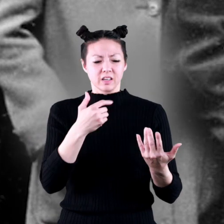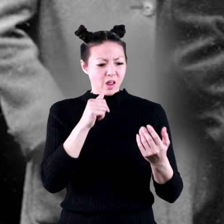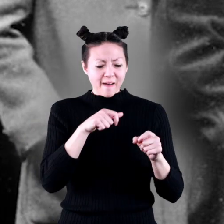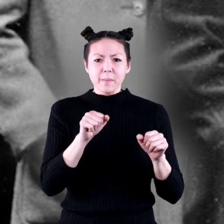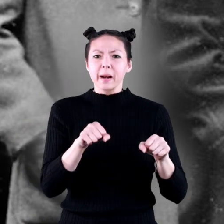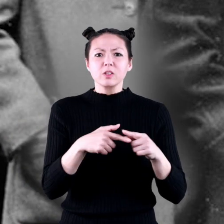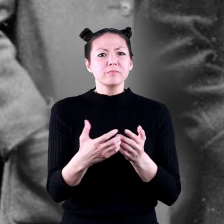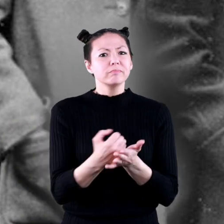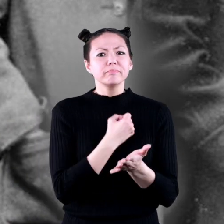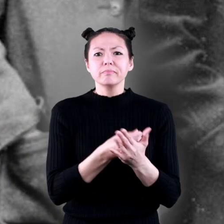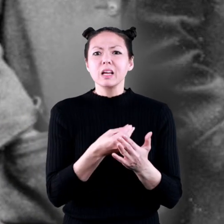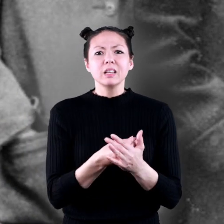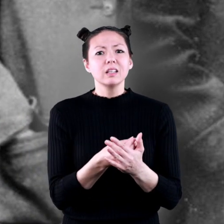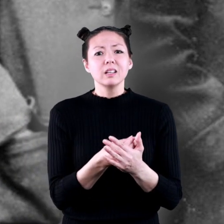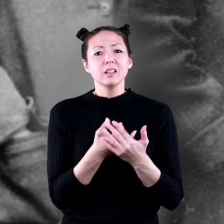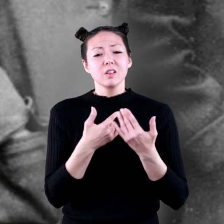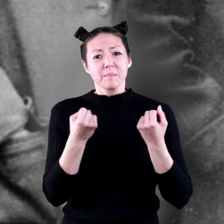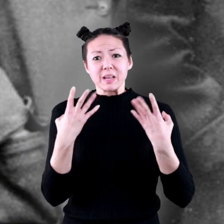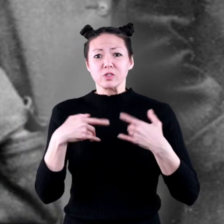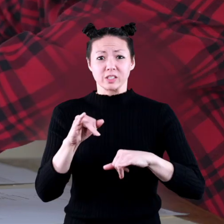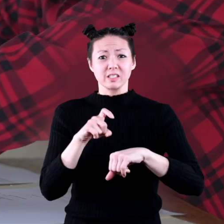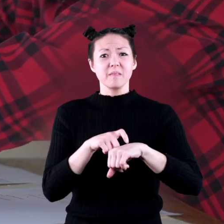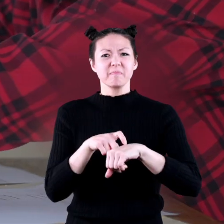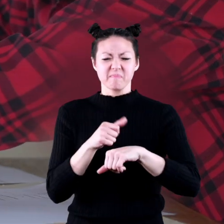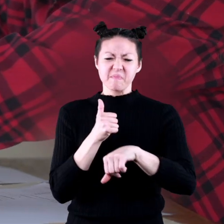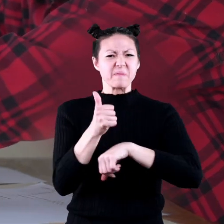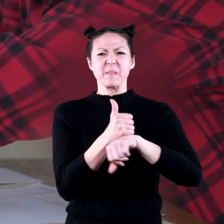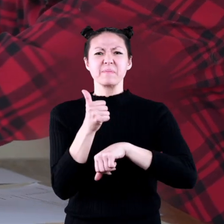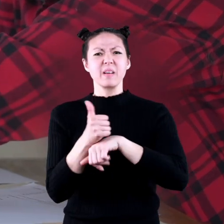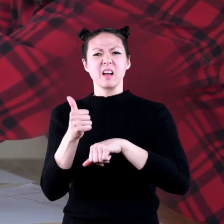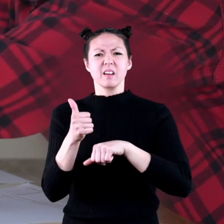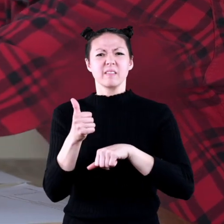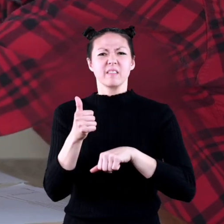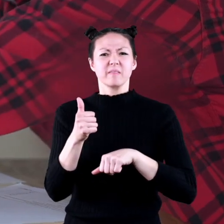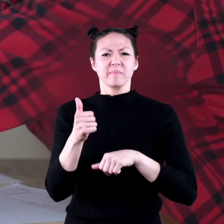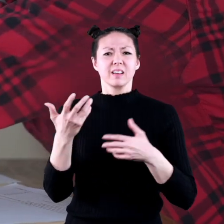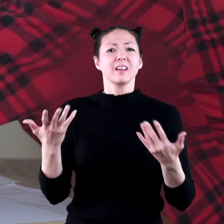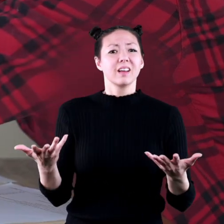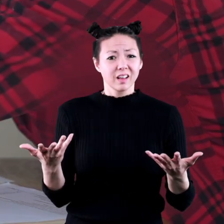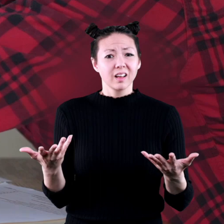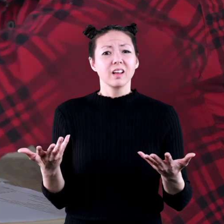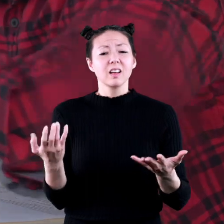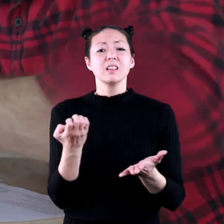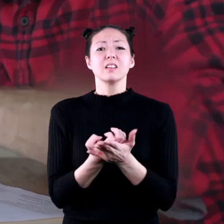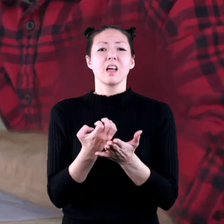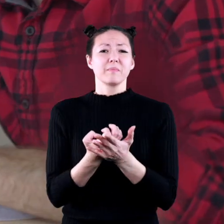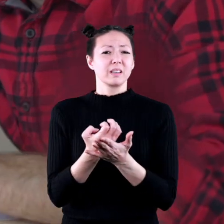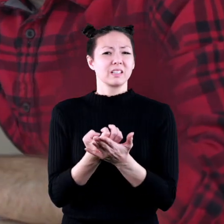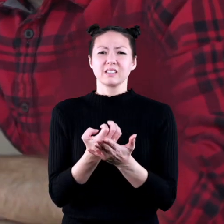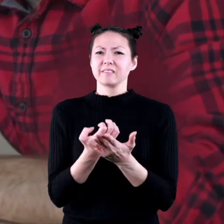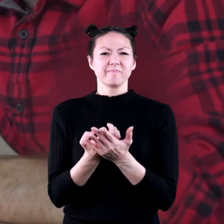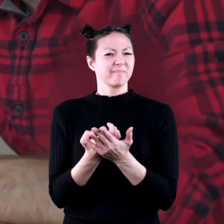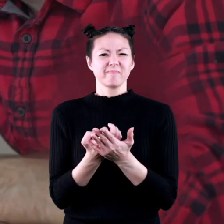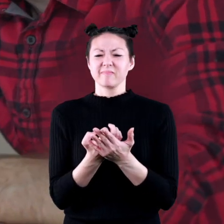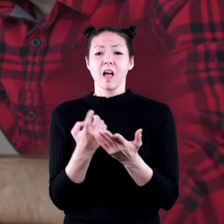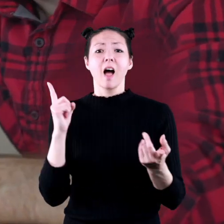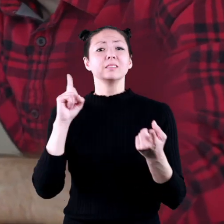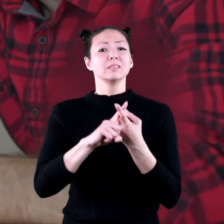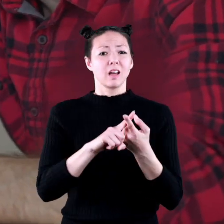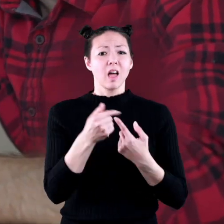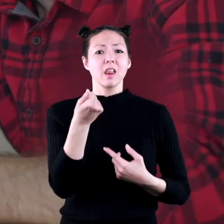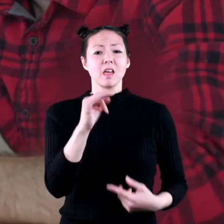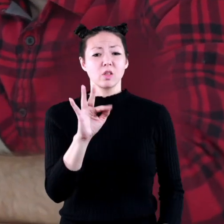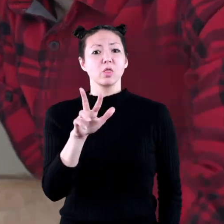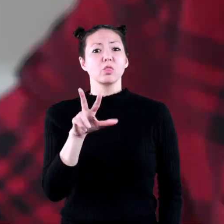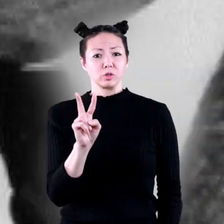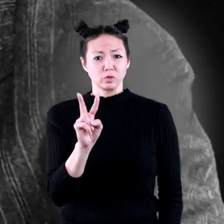embarrassed by their lack of ability to get a paycheck. Many during this time blamed themselves for their predicament, rather than the economy